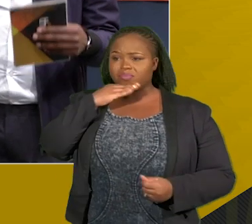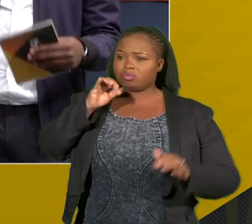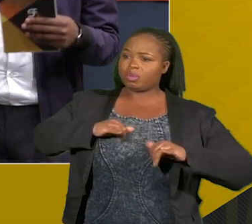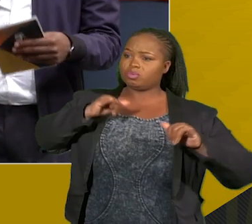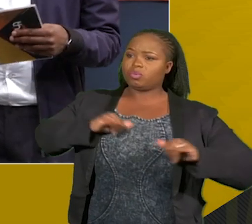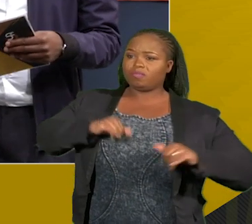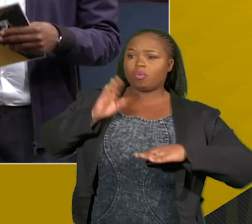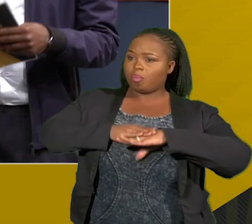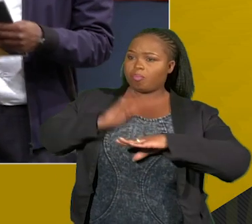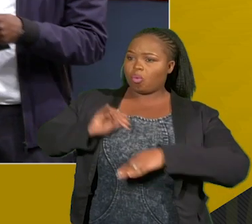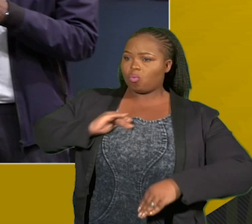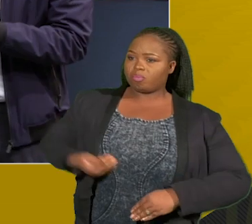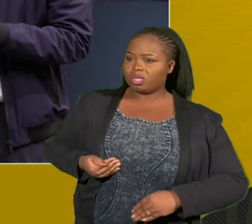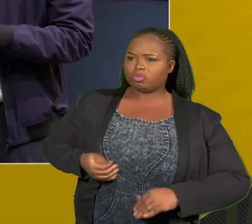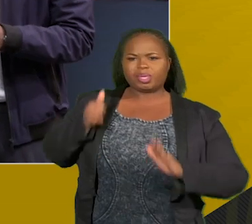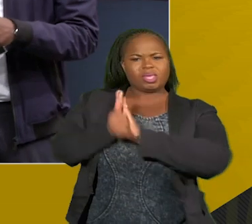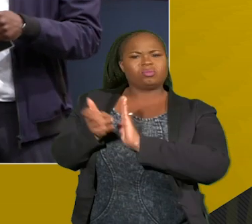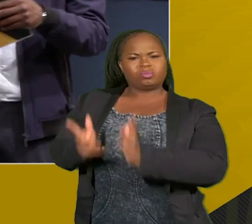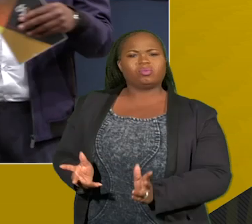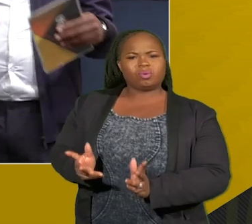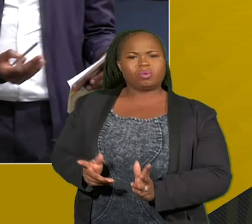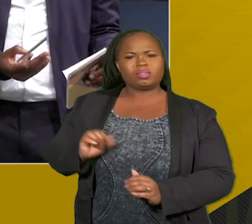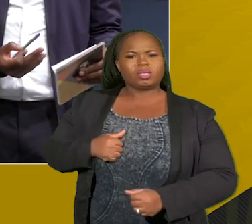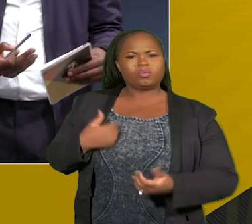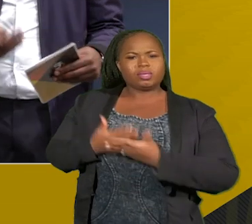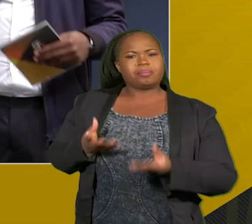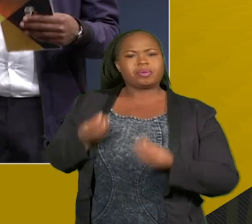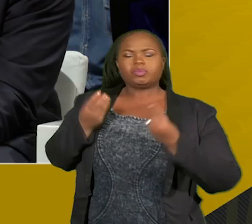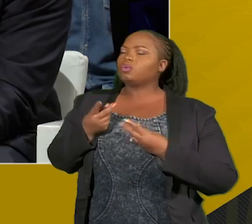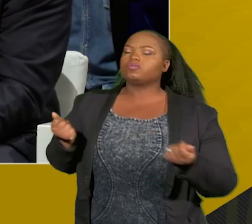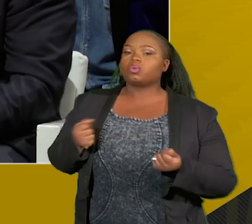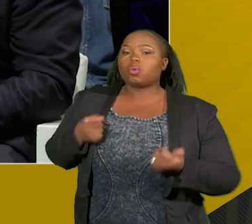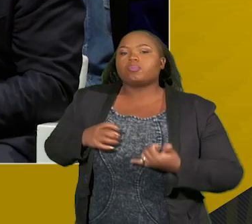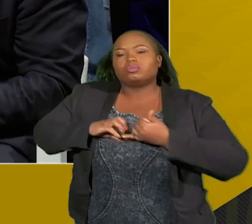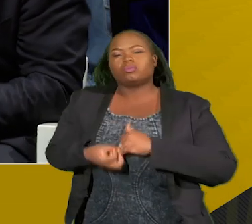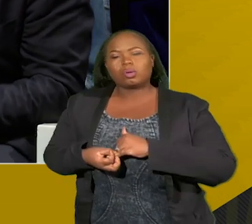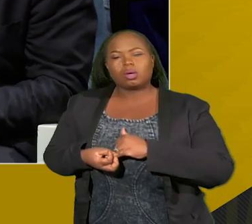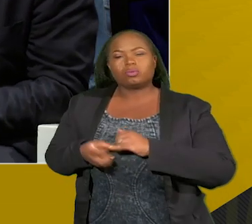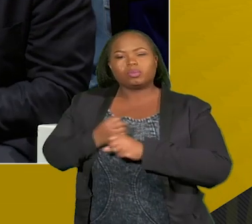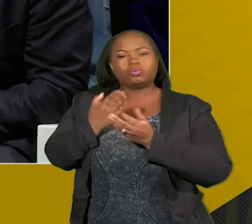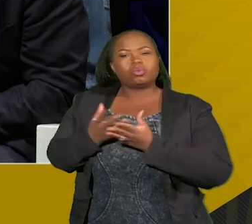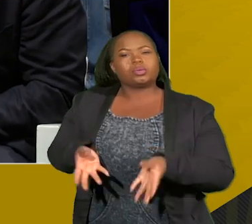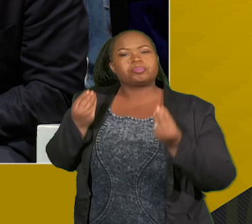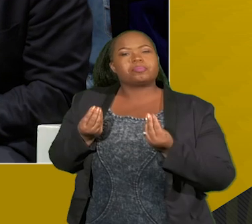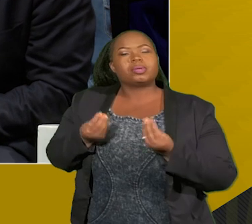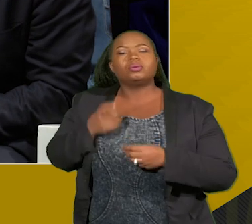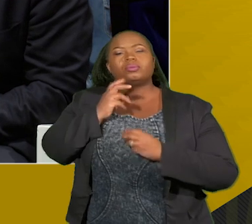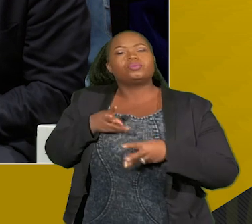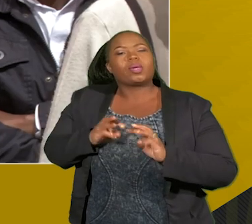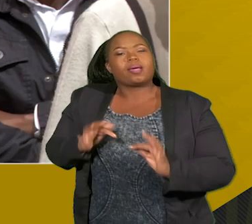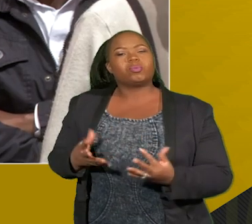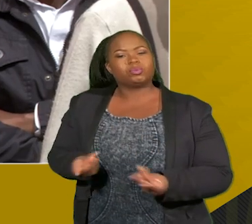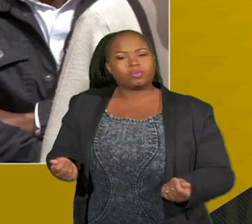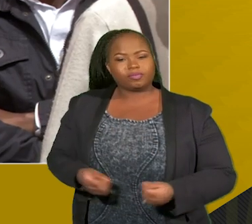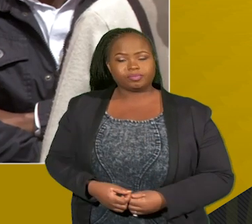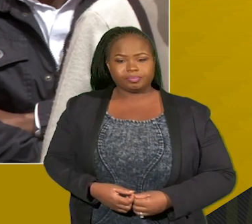for more to be killed so that we can come up with a solution, or we must actually try by all means to find a solution right now? No, right now what